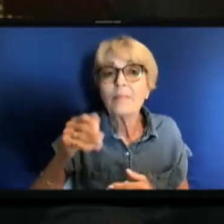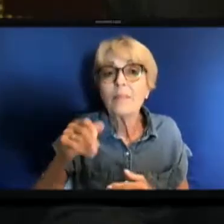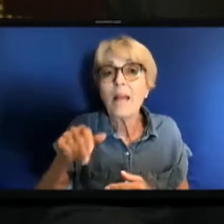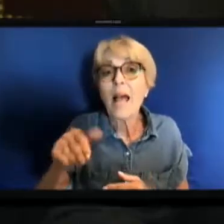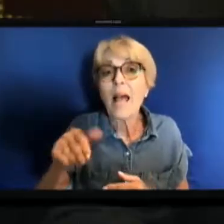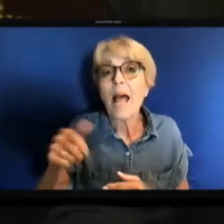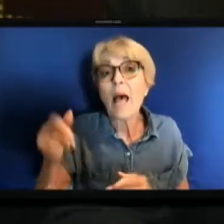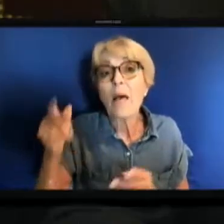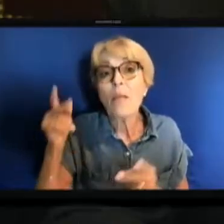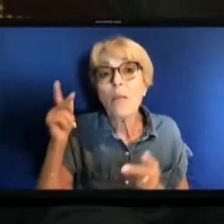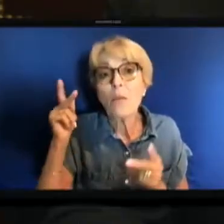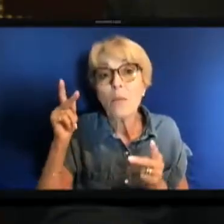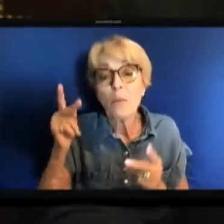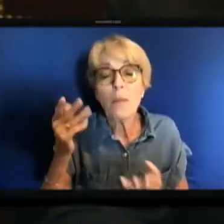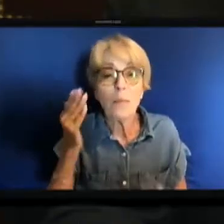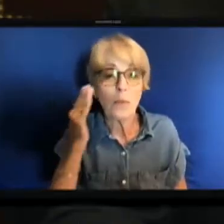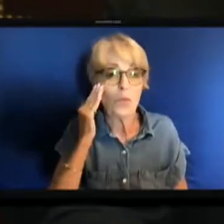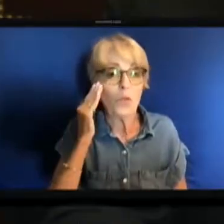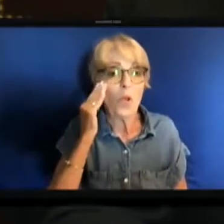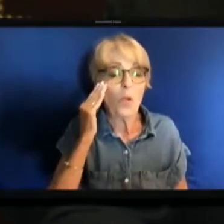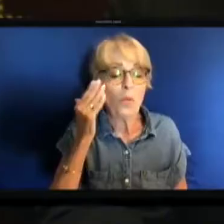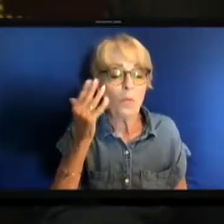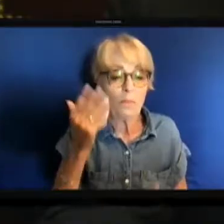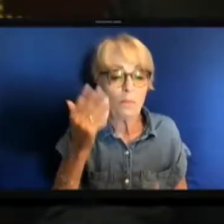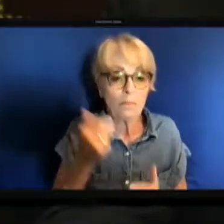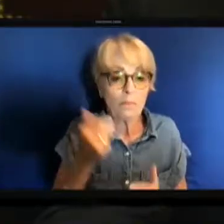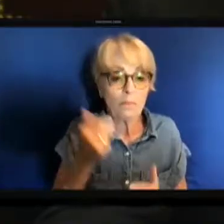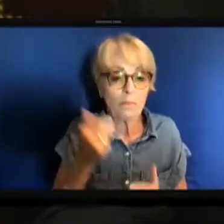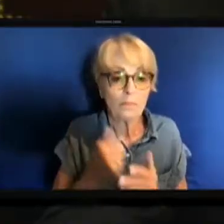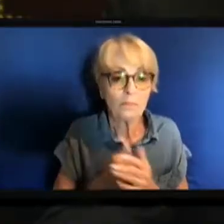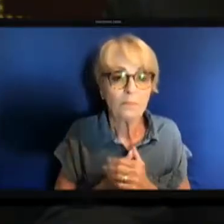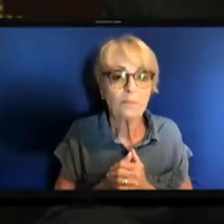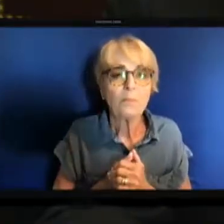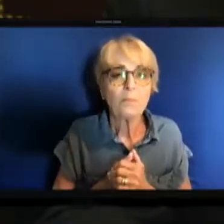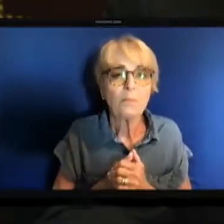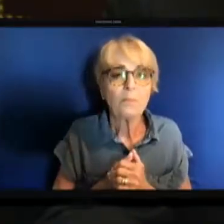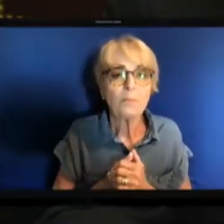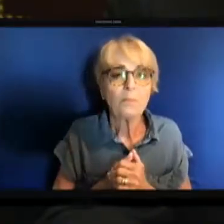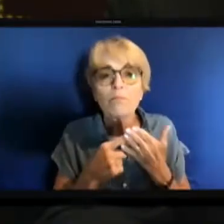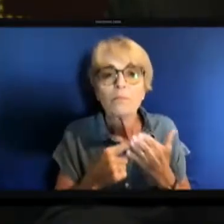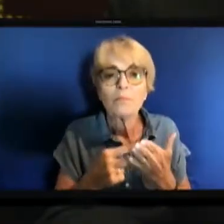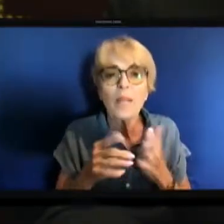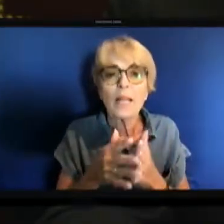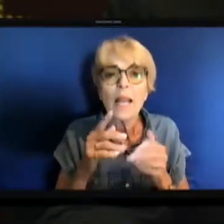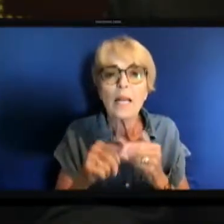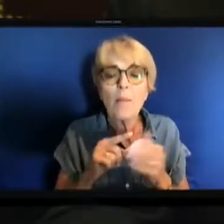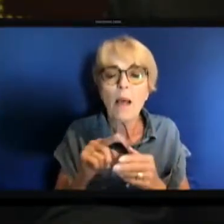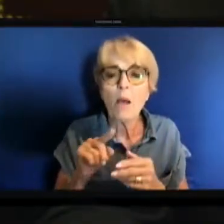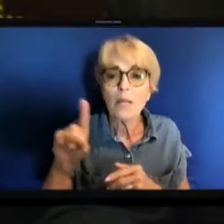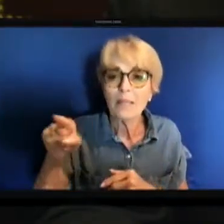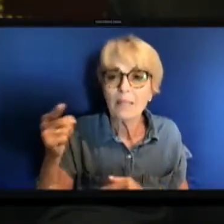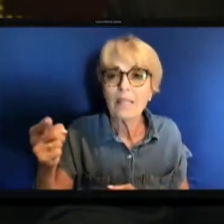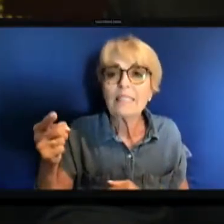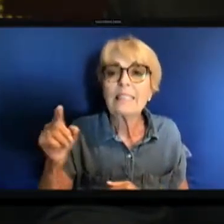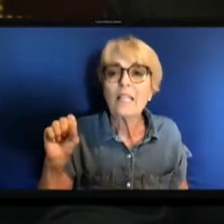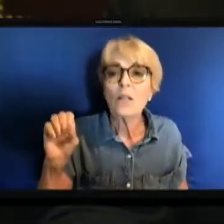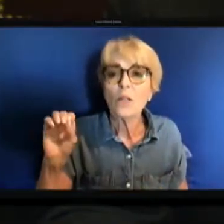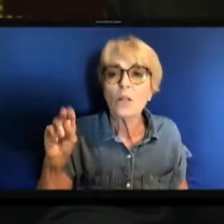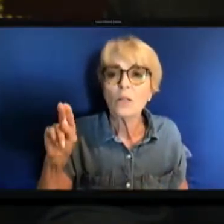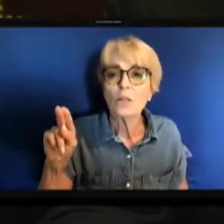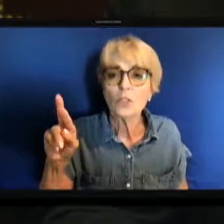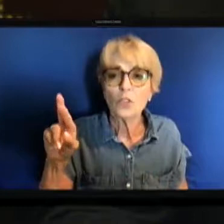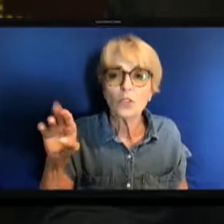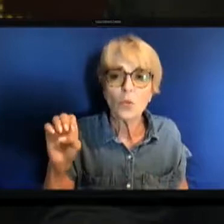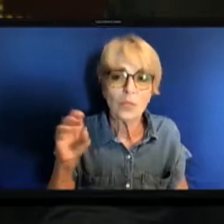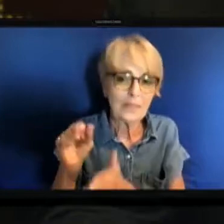And then I think kind of my last question here, we talk a lot about the single source and the waivers that happen there. Are there